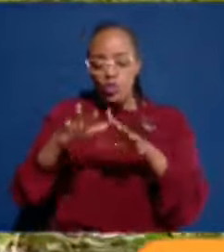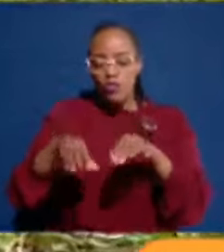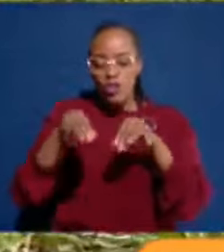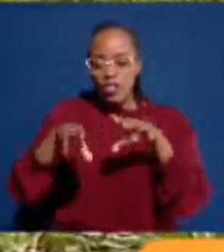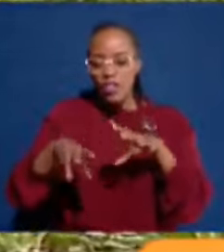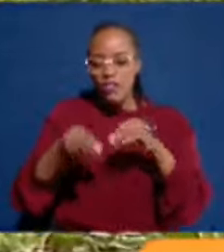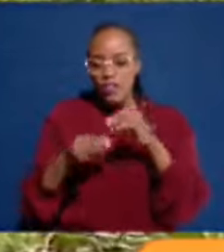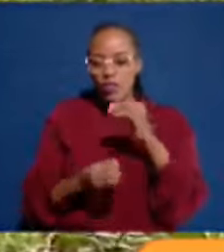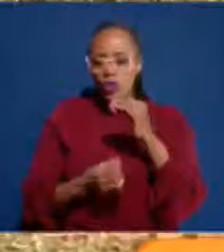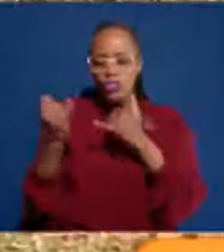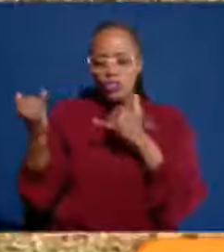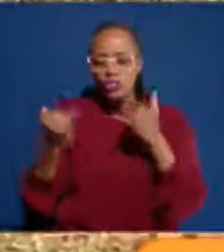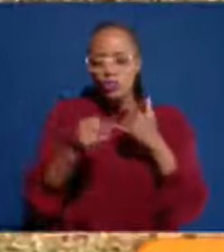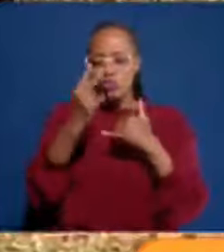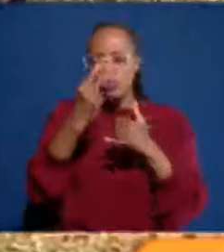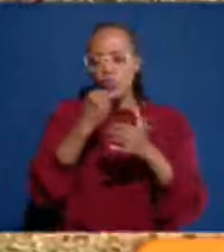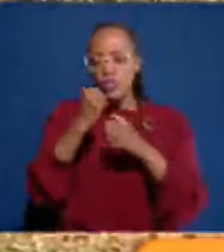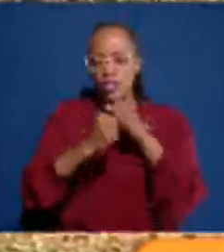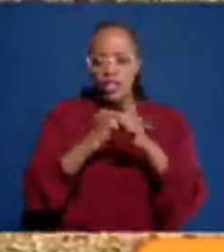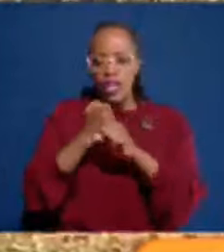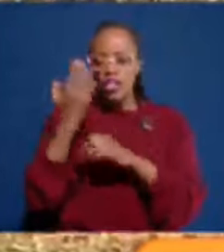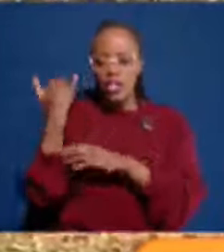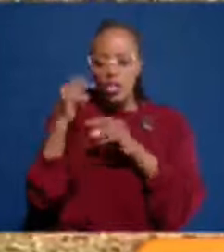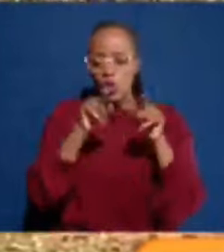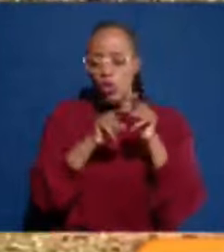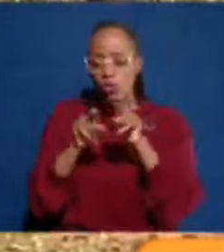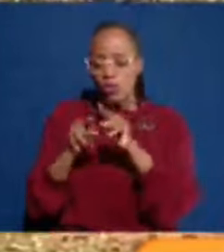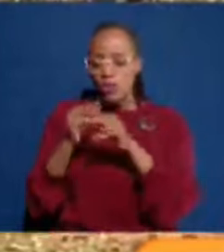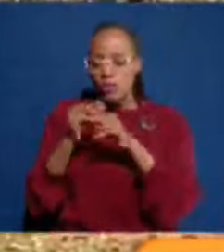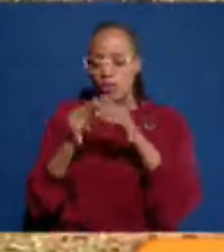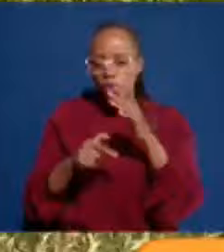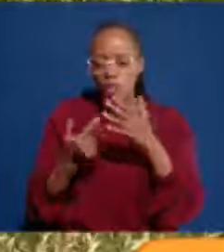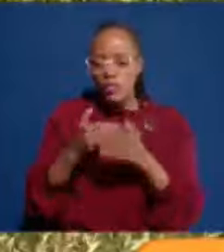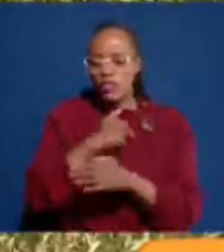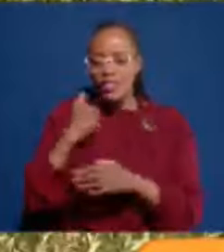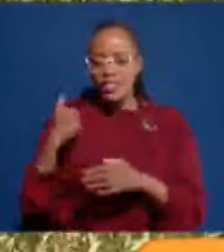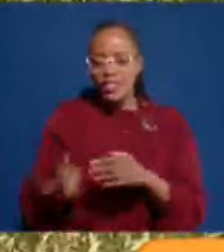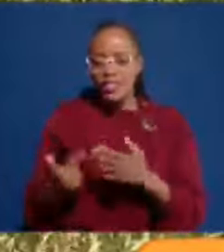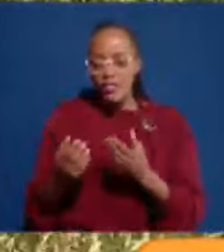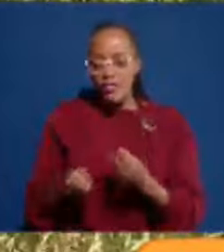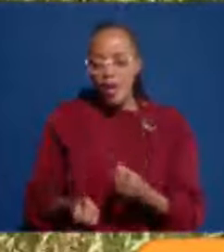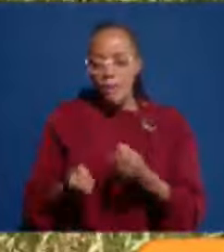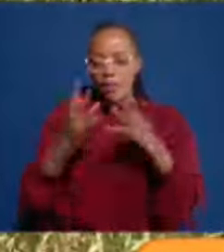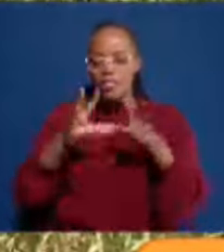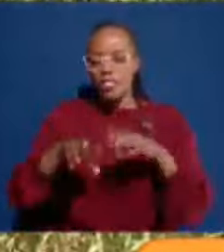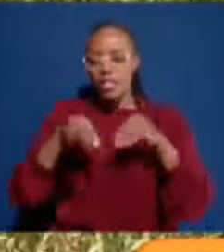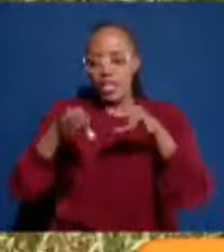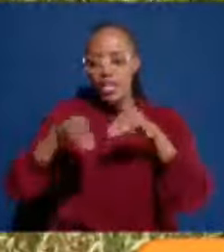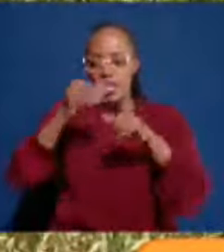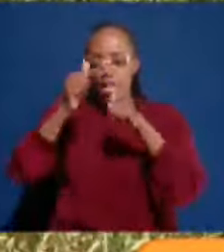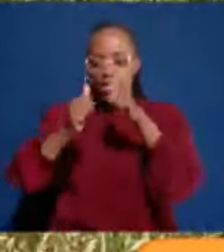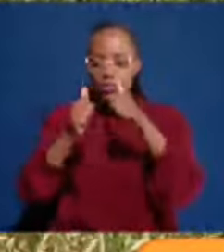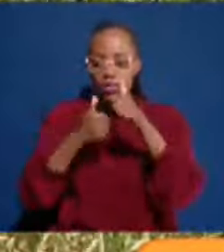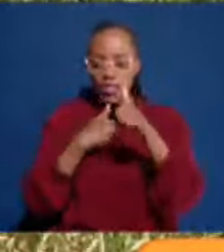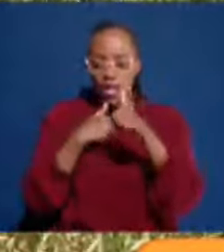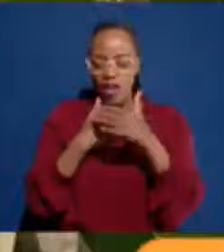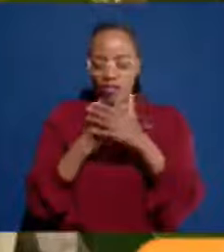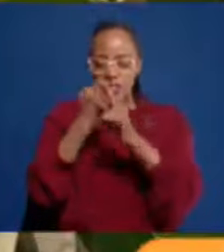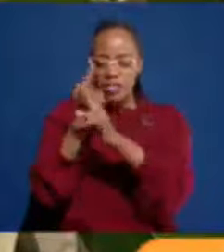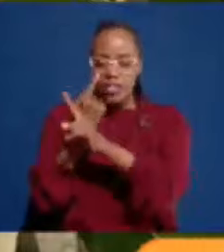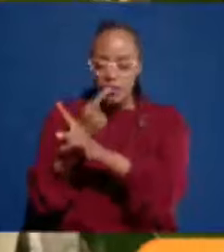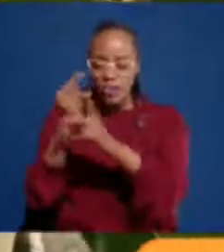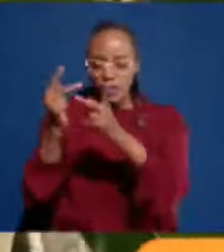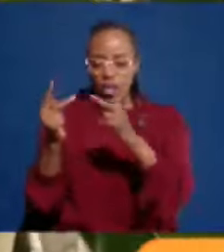introduced 2 years ago. It is commonly referred to as the Chinese magic grass and does well in a number of